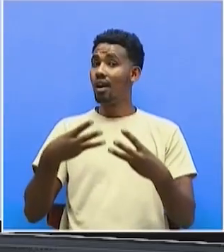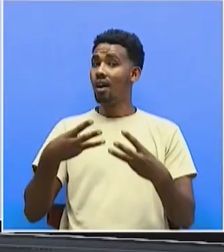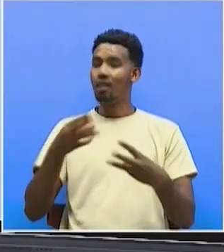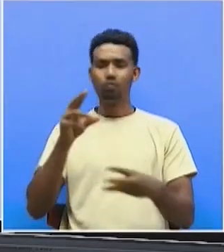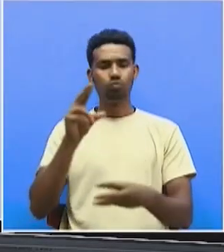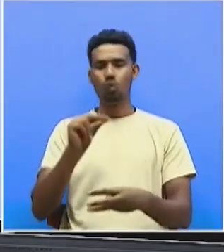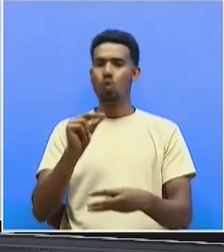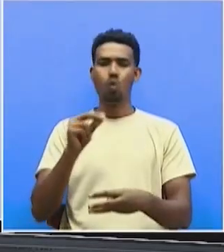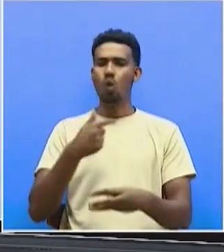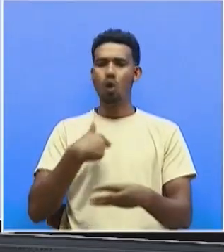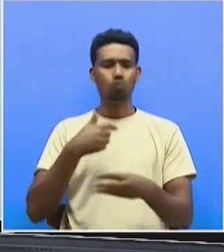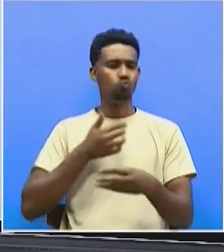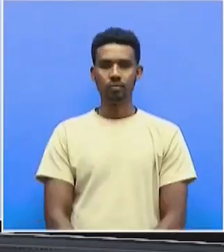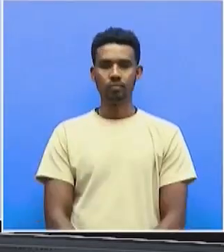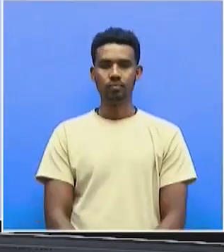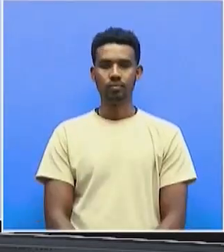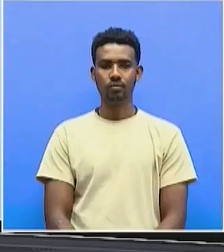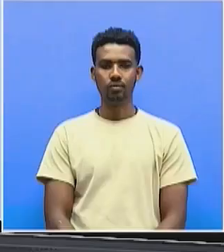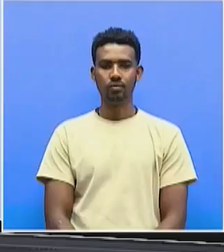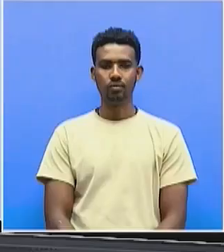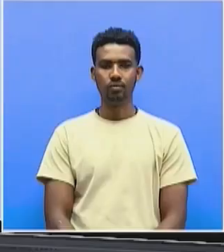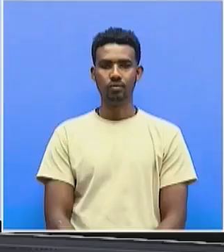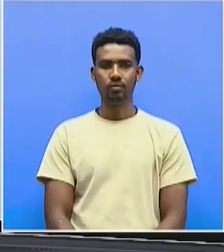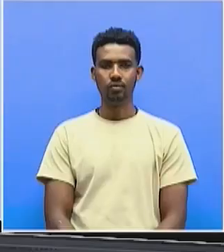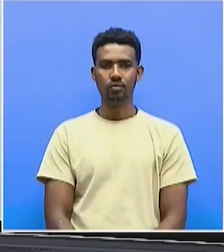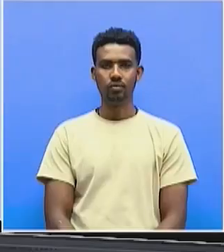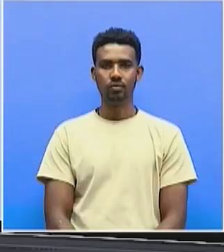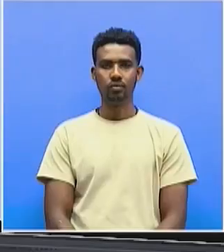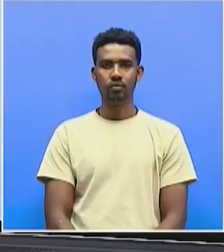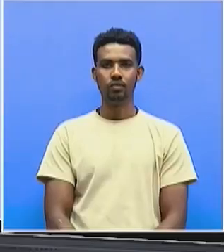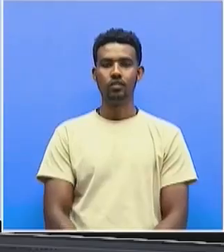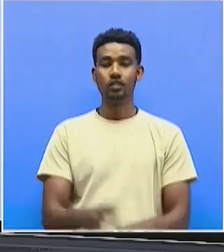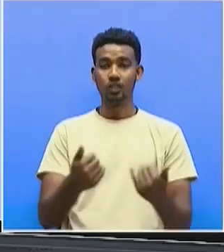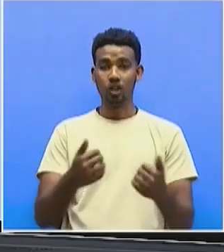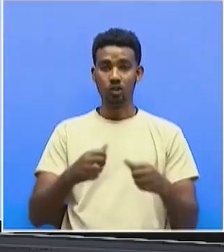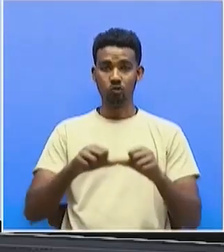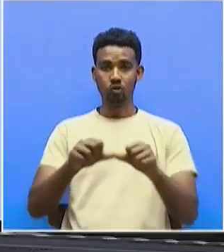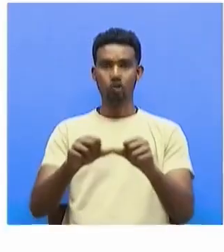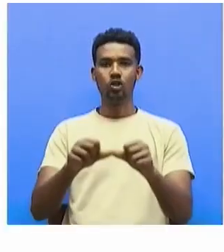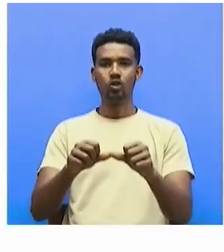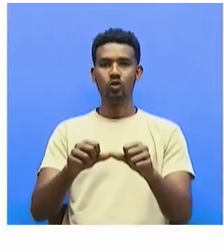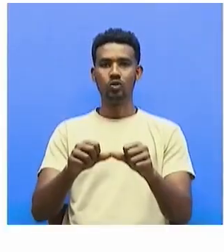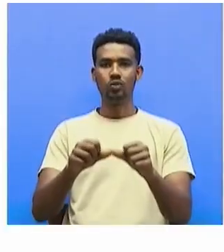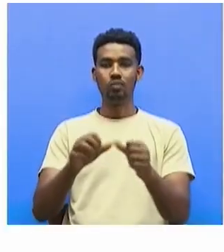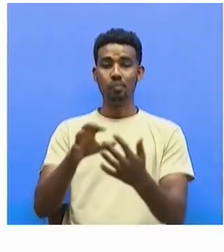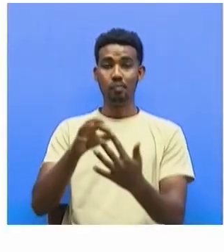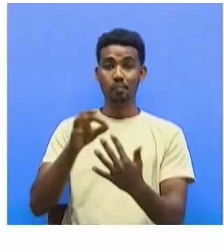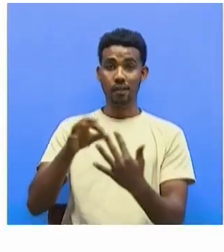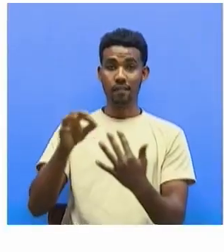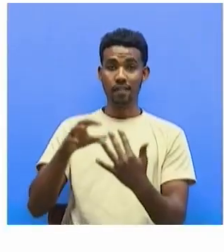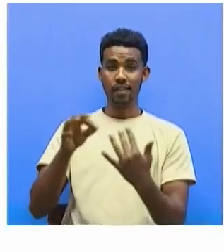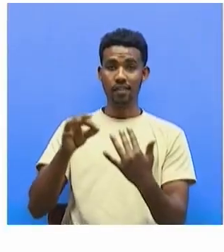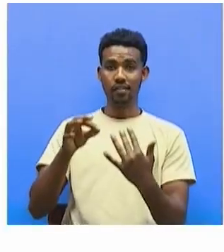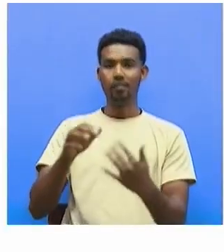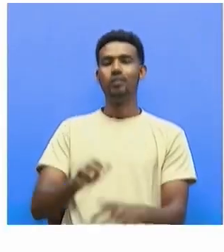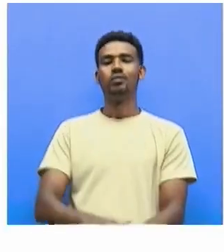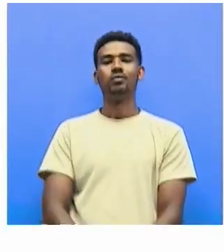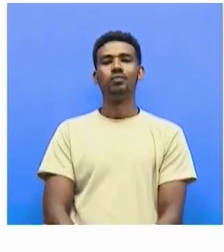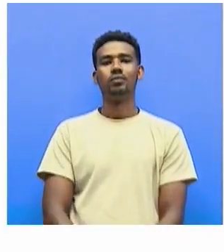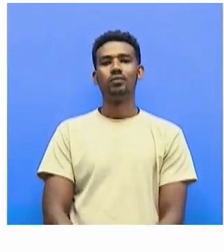No, I dislike pasta. Here is, let us continue with prefer. Student A,